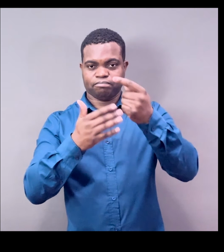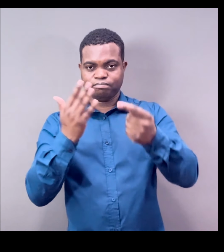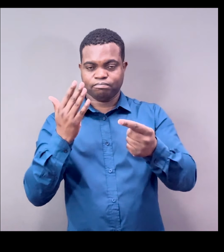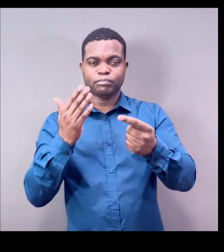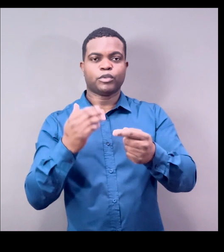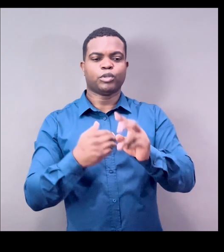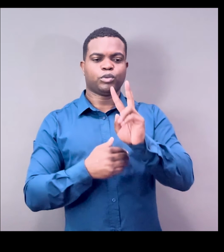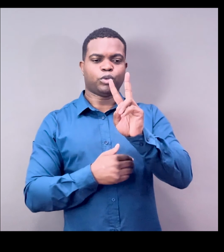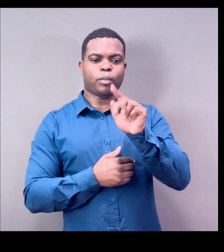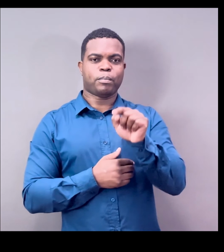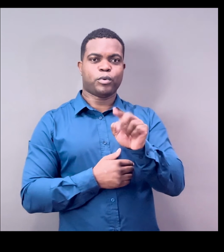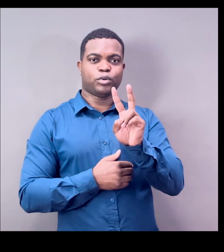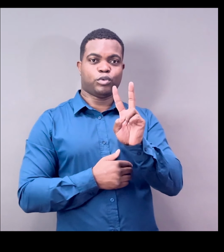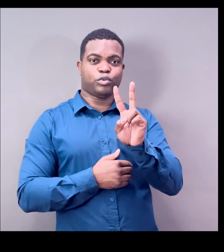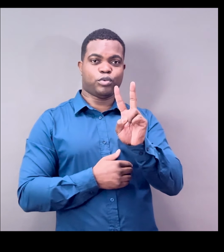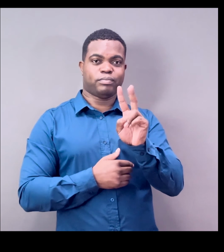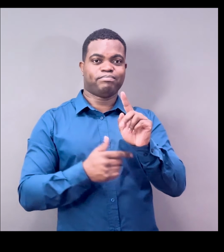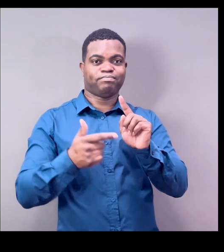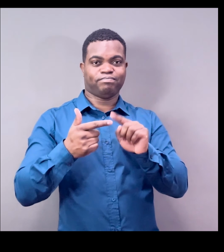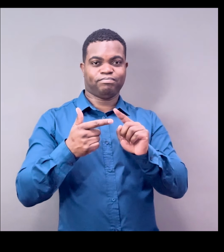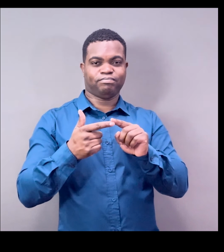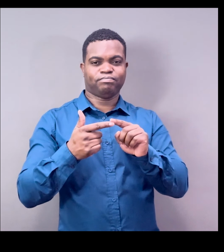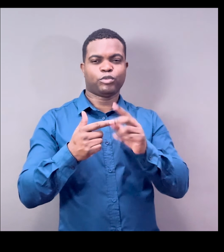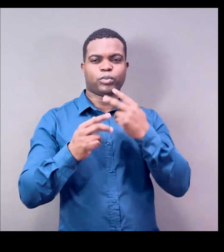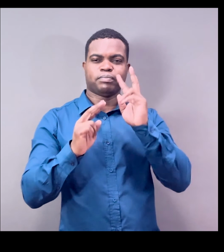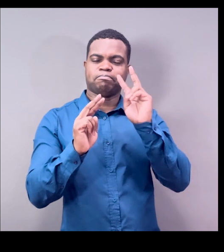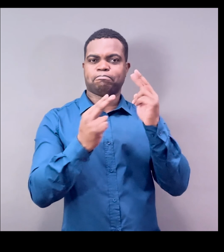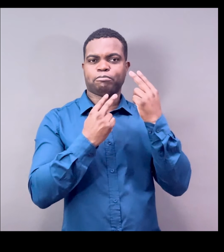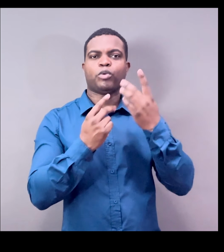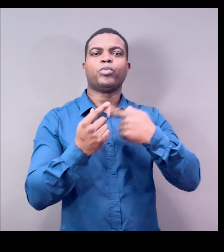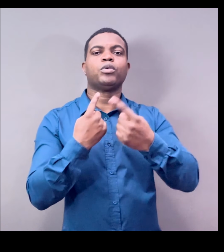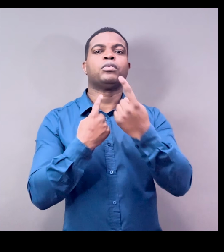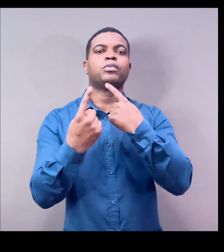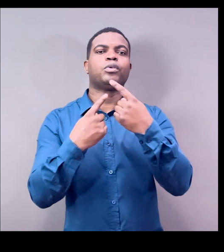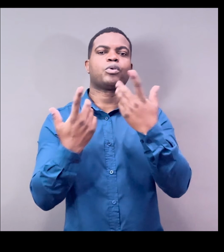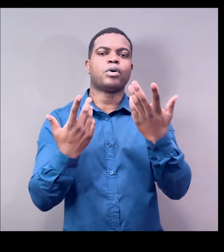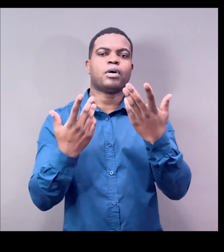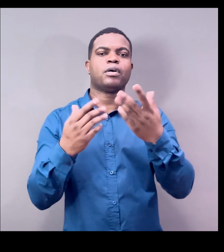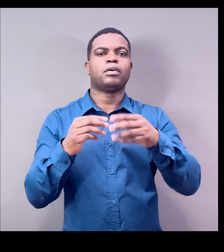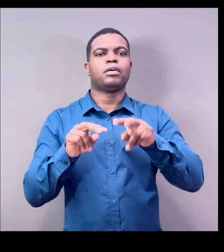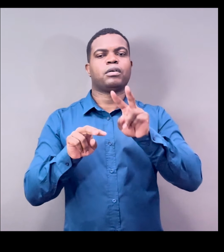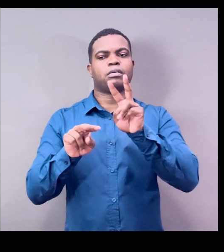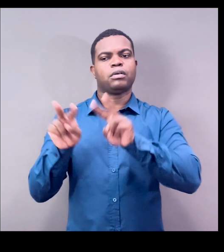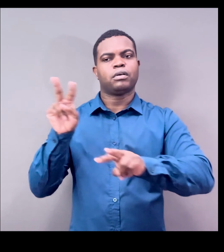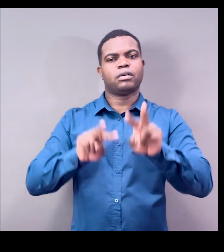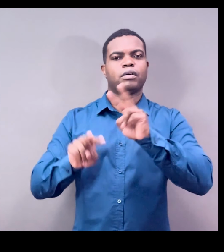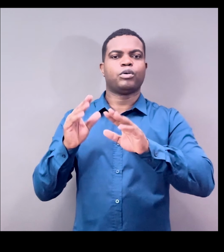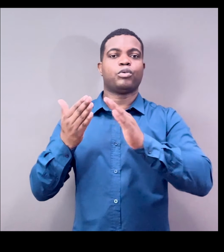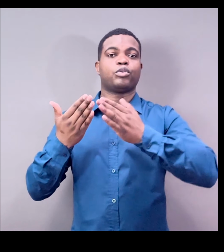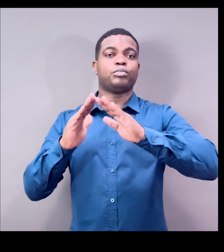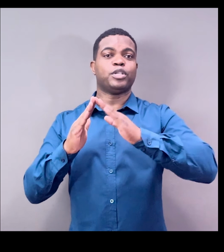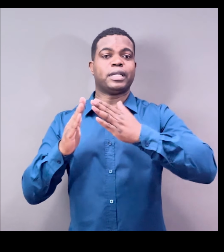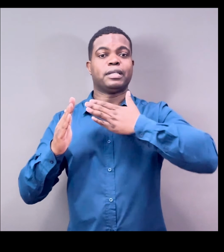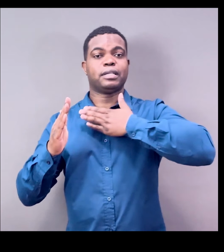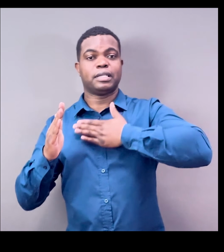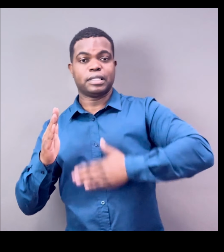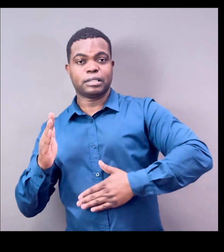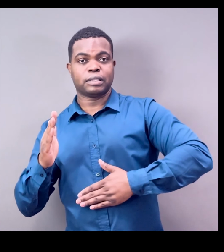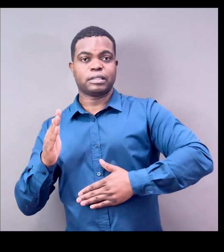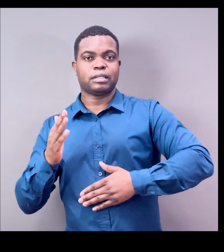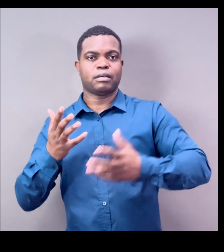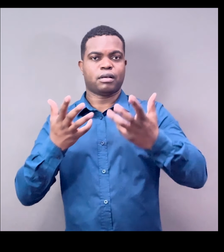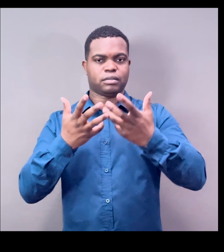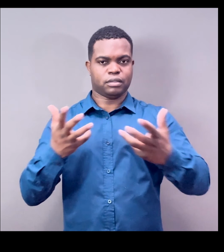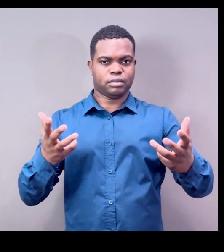the module 2.2 preview. We'll be talking about evaluating community needs and